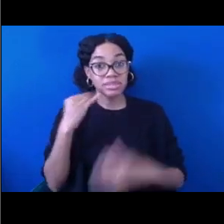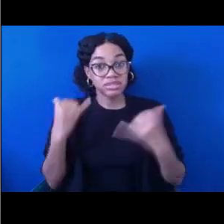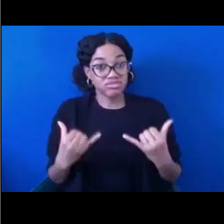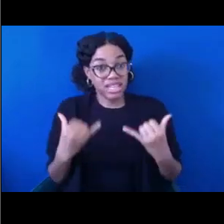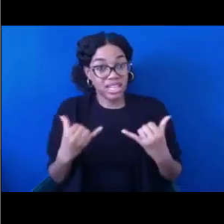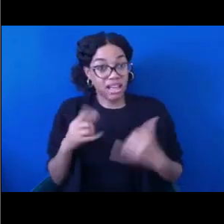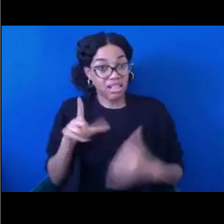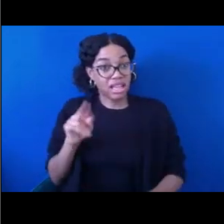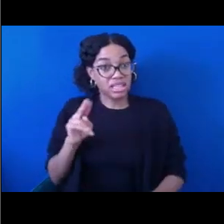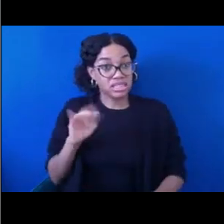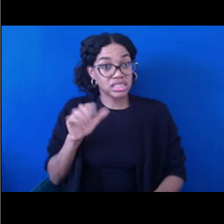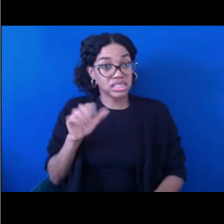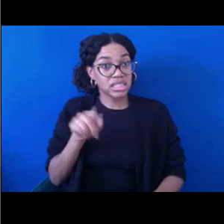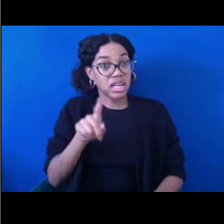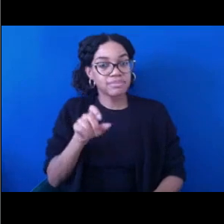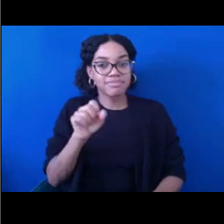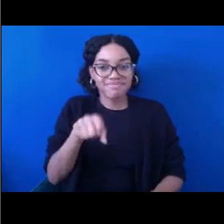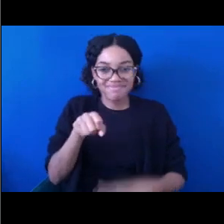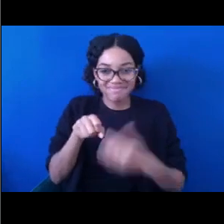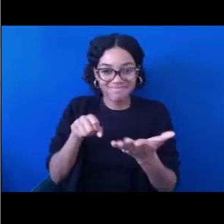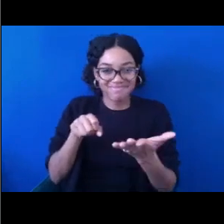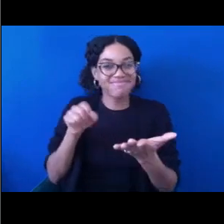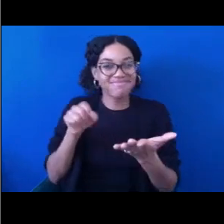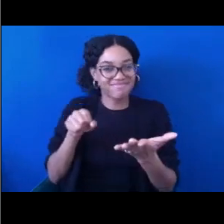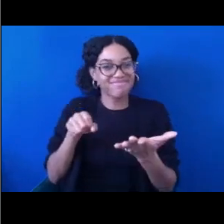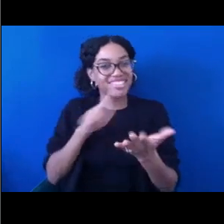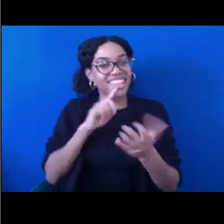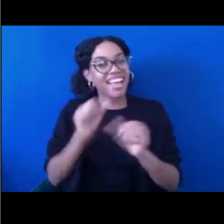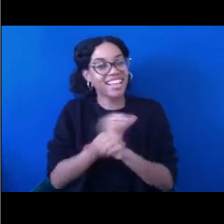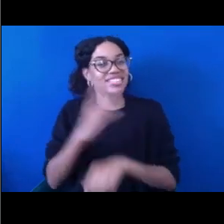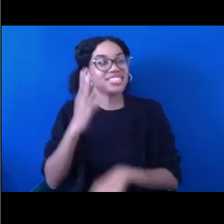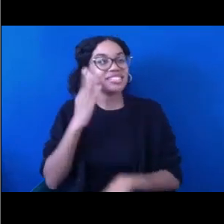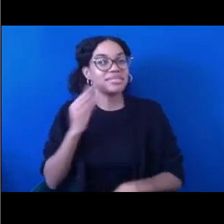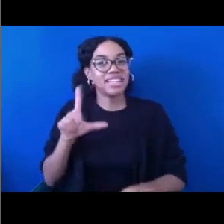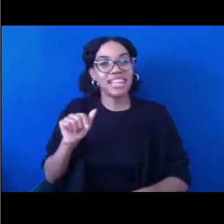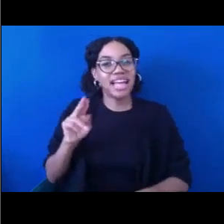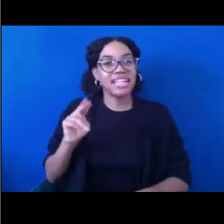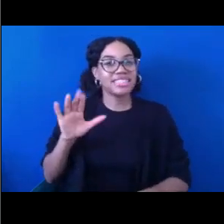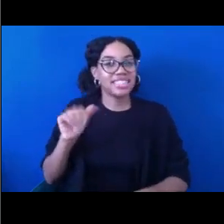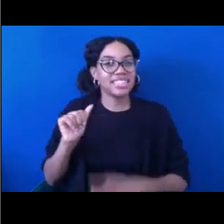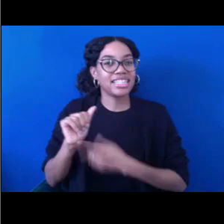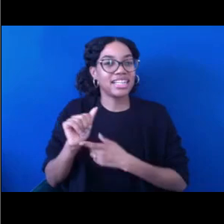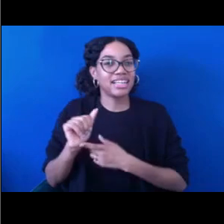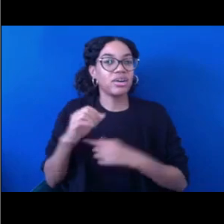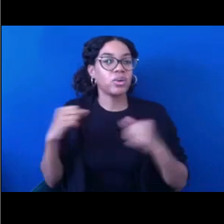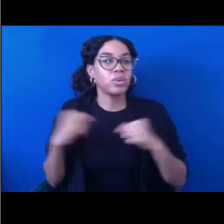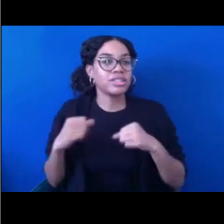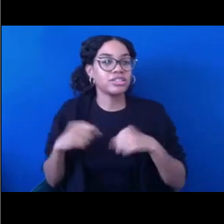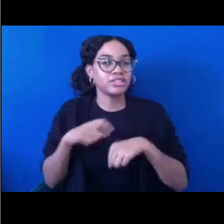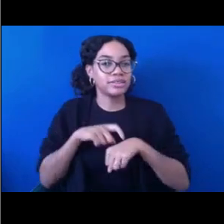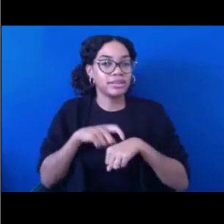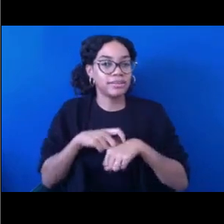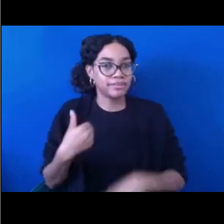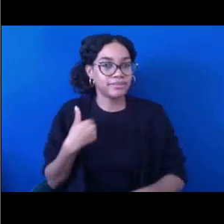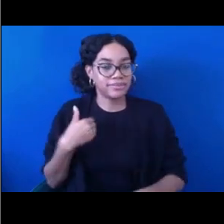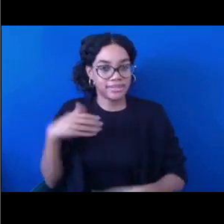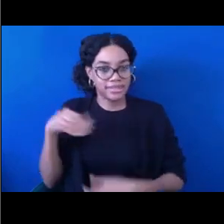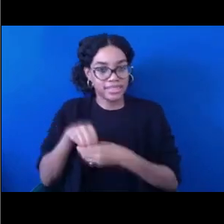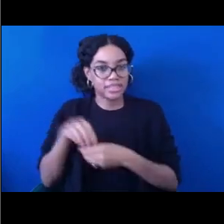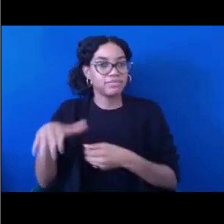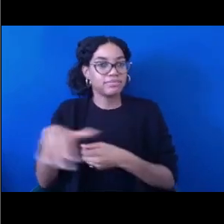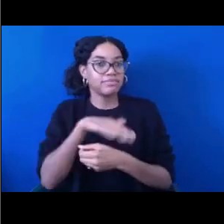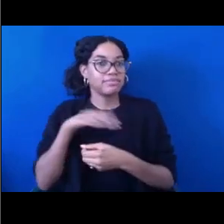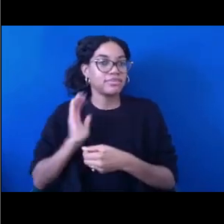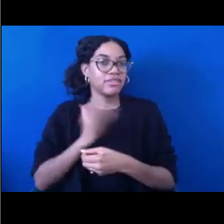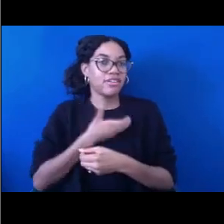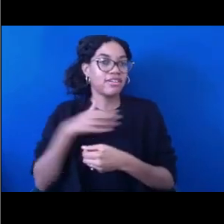at that. La Nina winter is the current situation. The top image comes from the Climate Prediction Center. This is all part of the